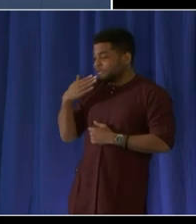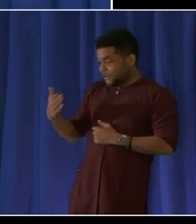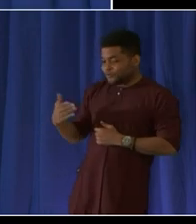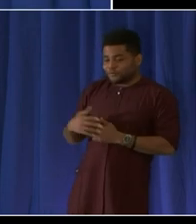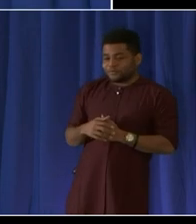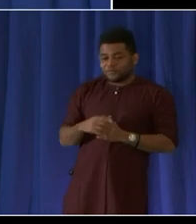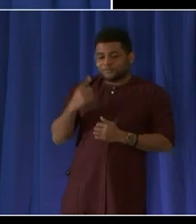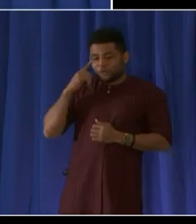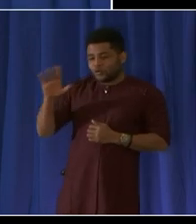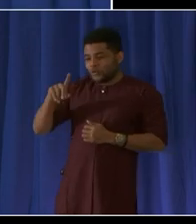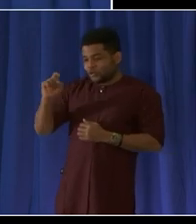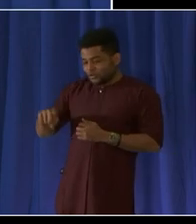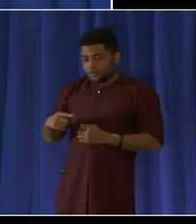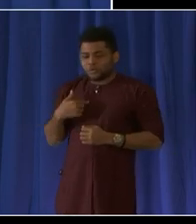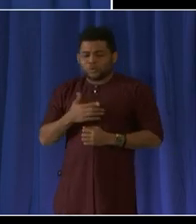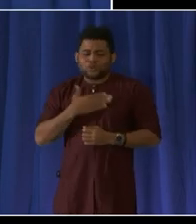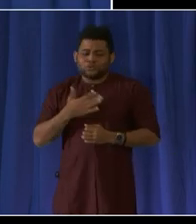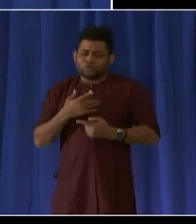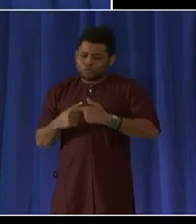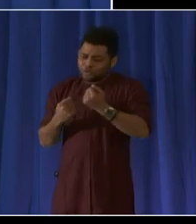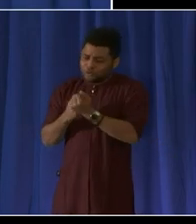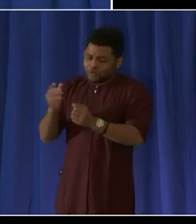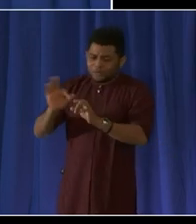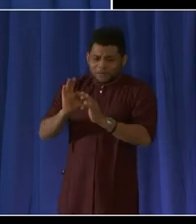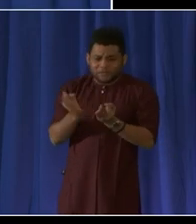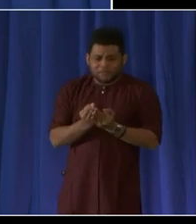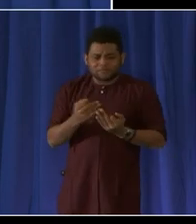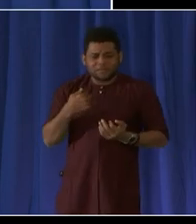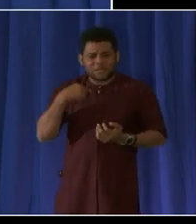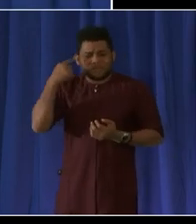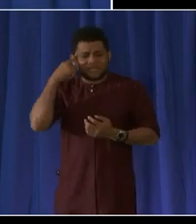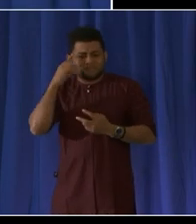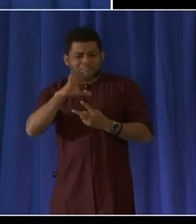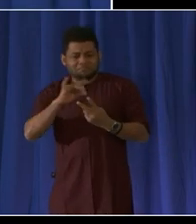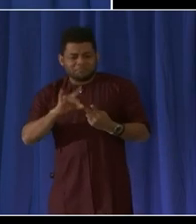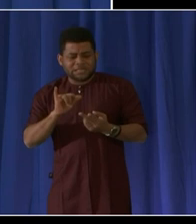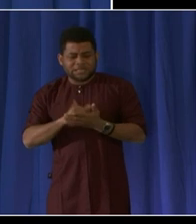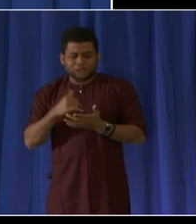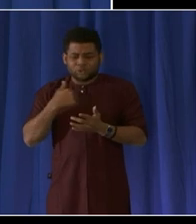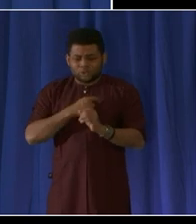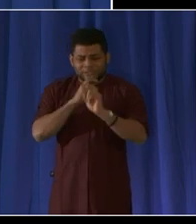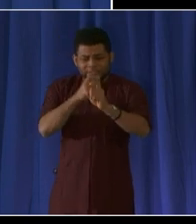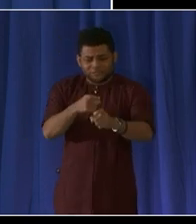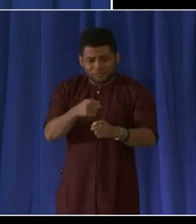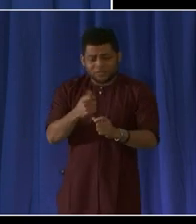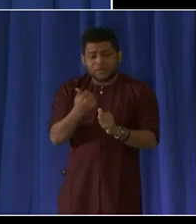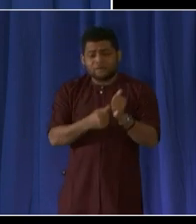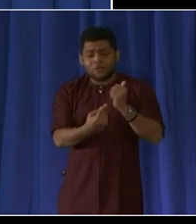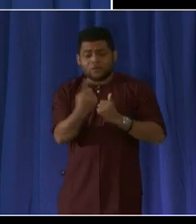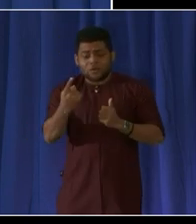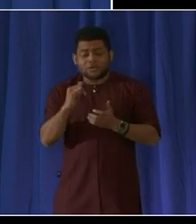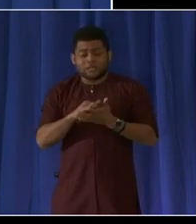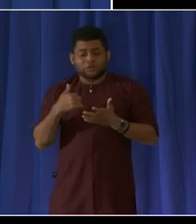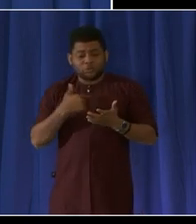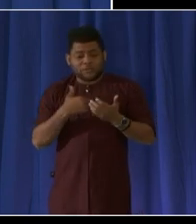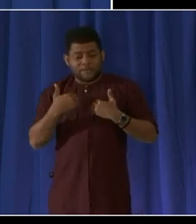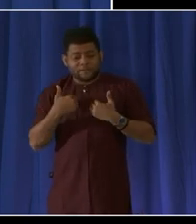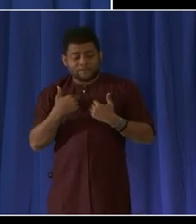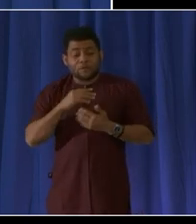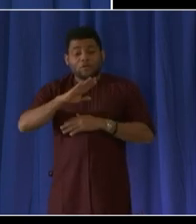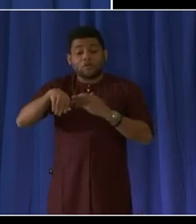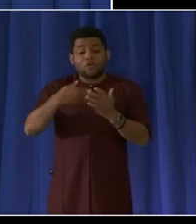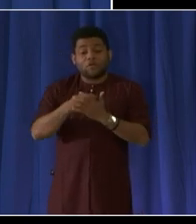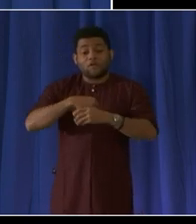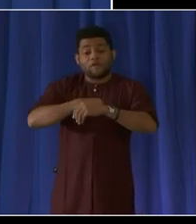your family. I think the best options that we can put out for you to consider, one is we do have a